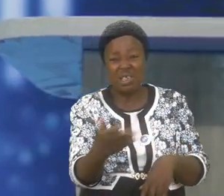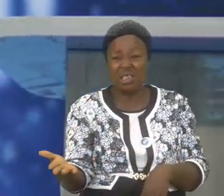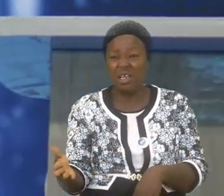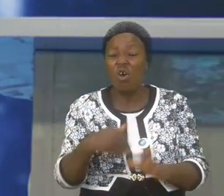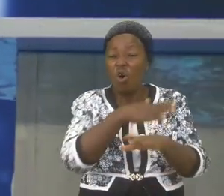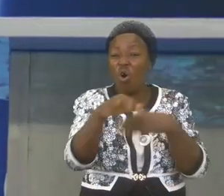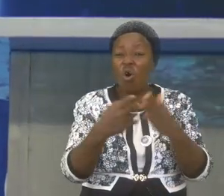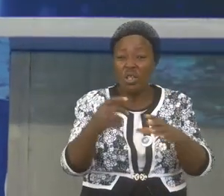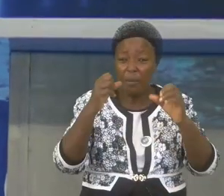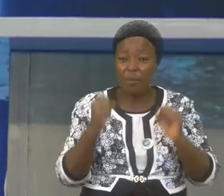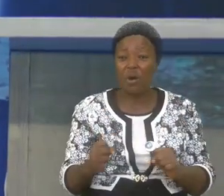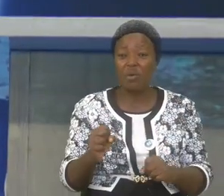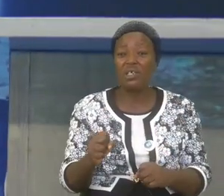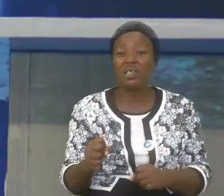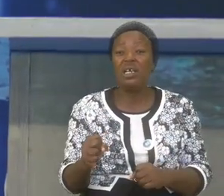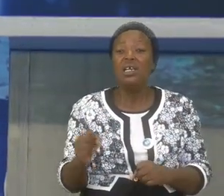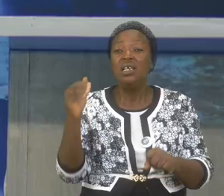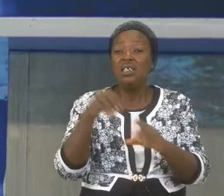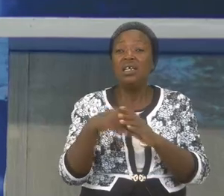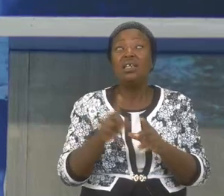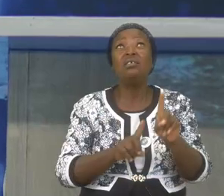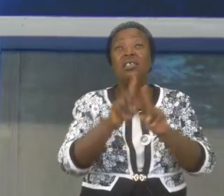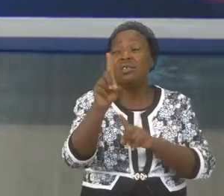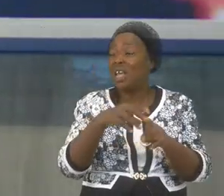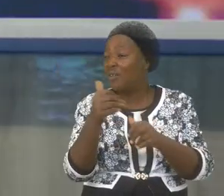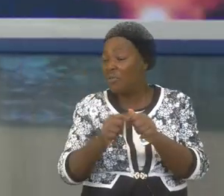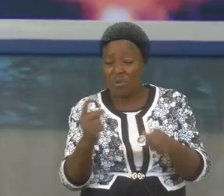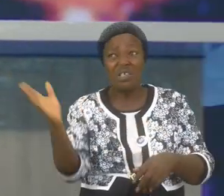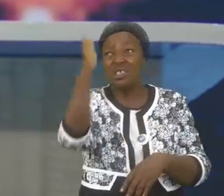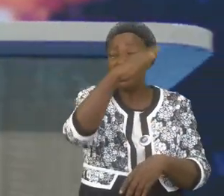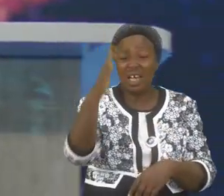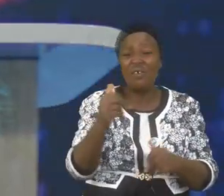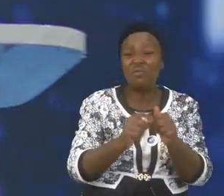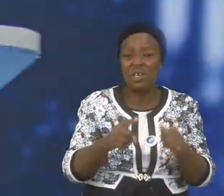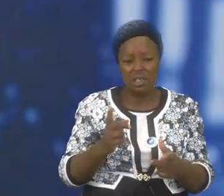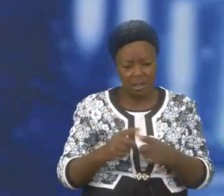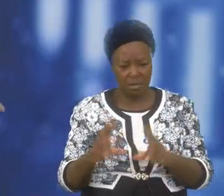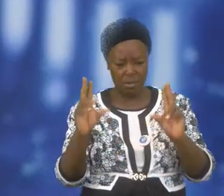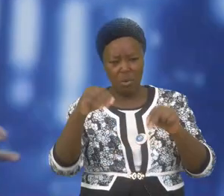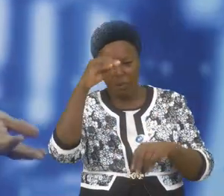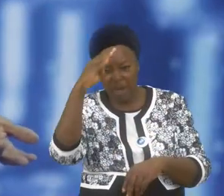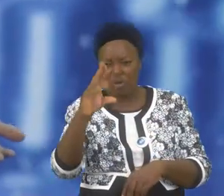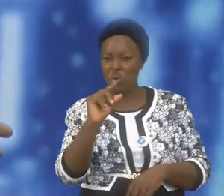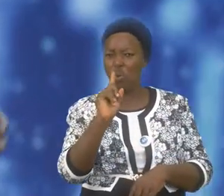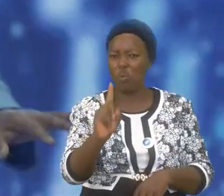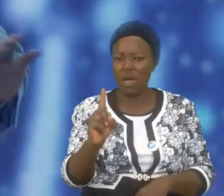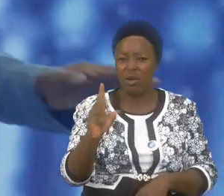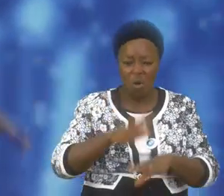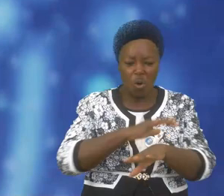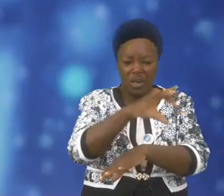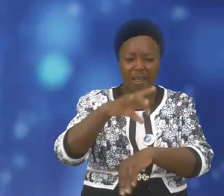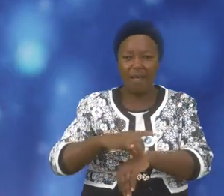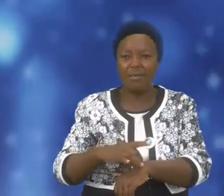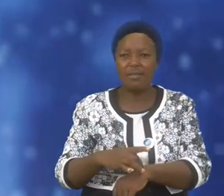they said, no man, no one on earth can recall the dream that